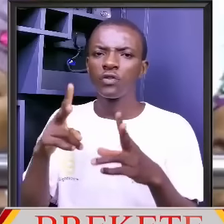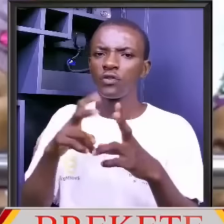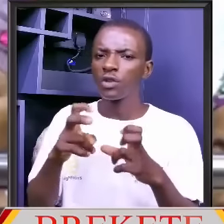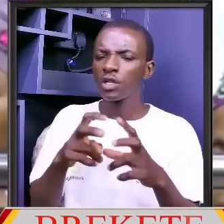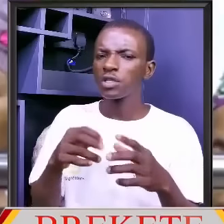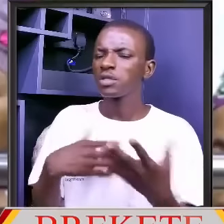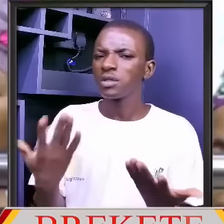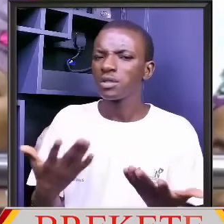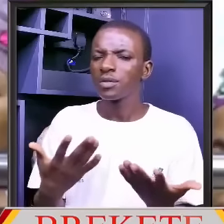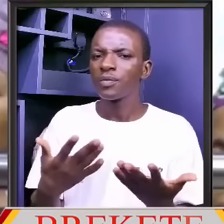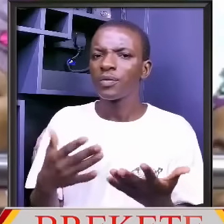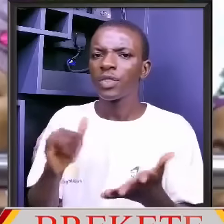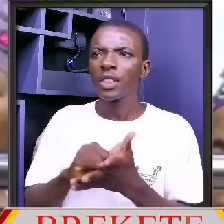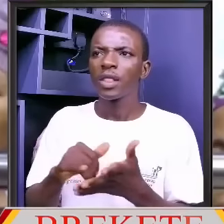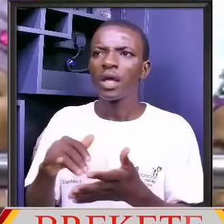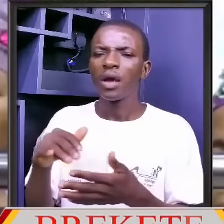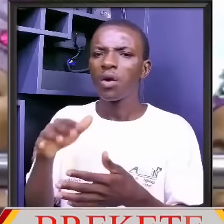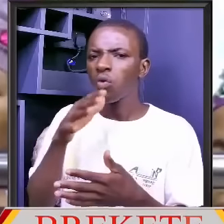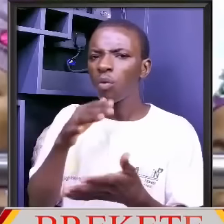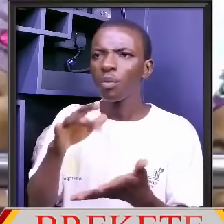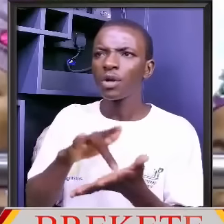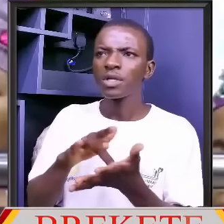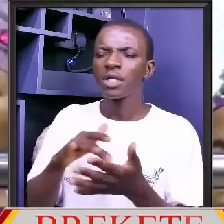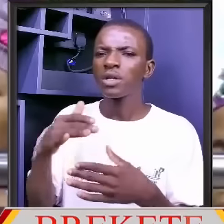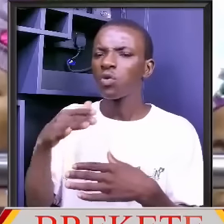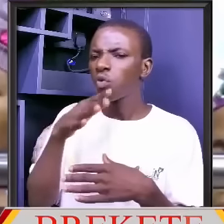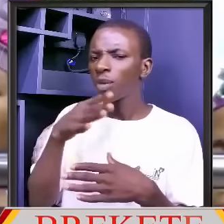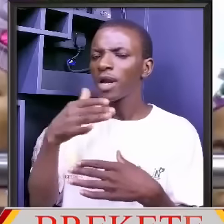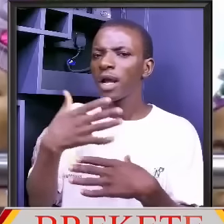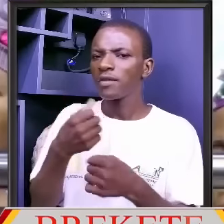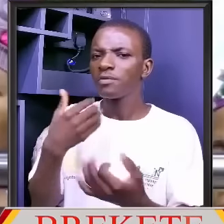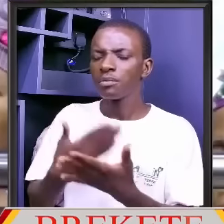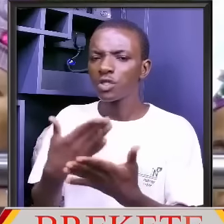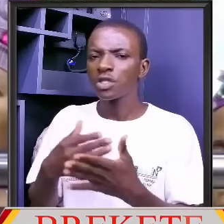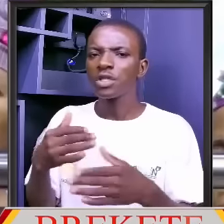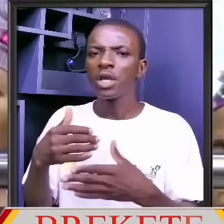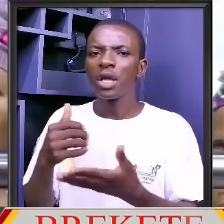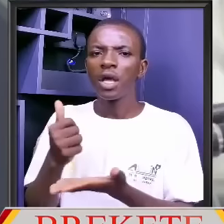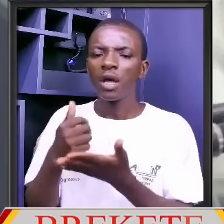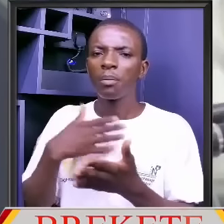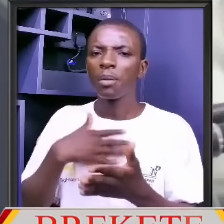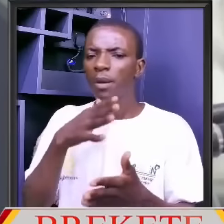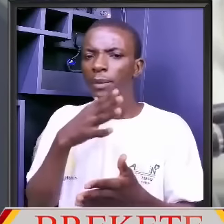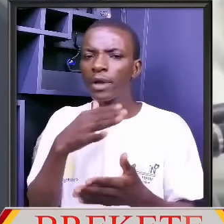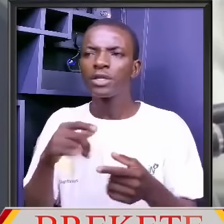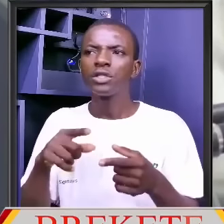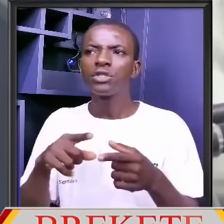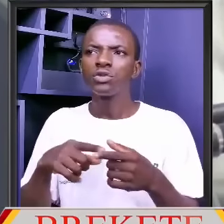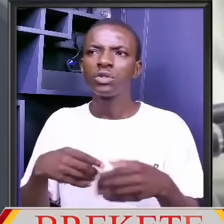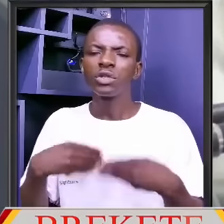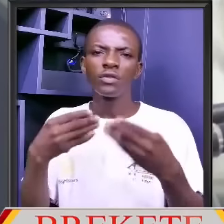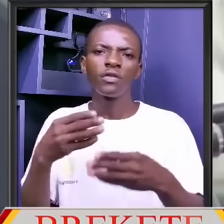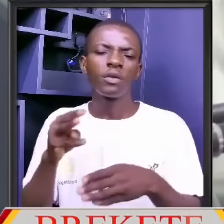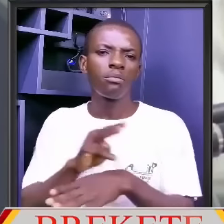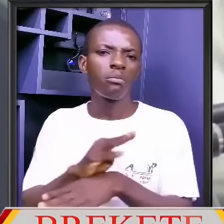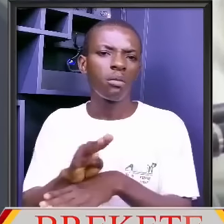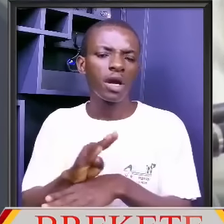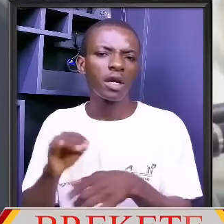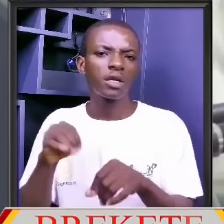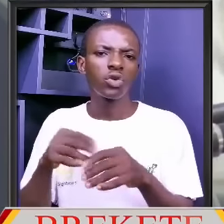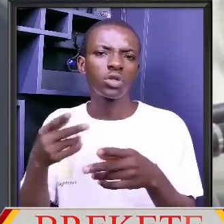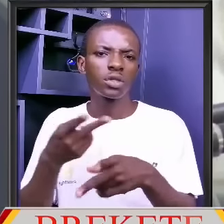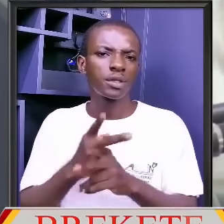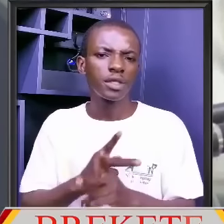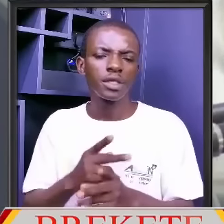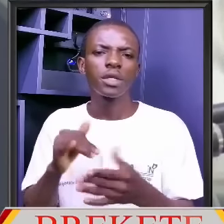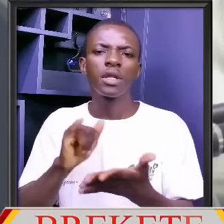Village. Yeah? That woman go train you, and the woman get money. The woman still they help my mama. They give them market for credit